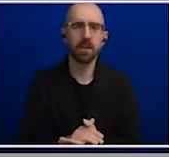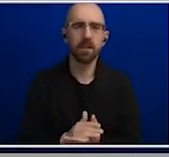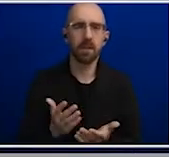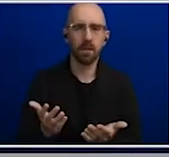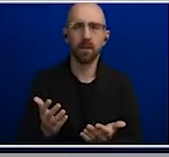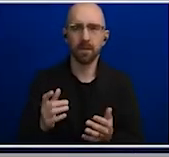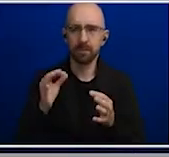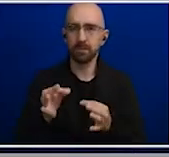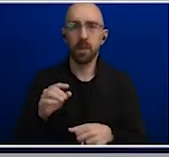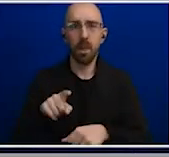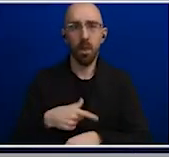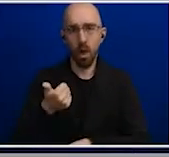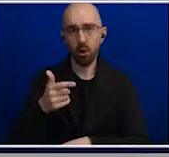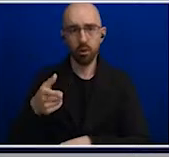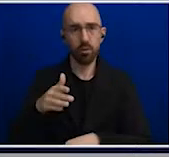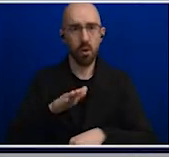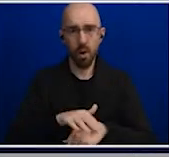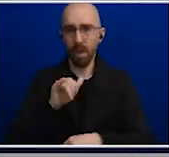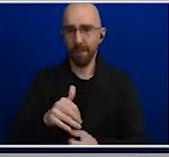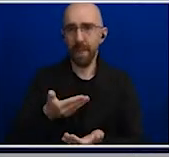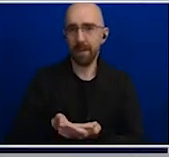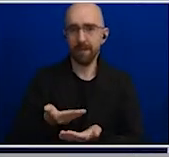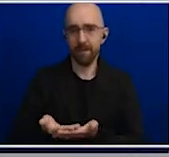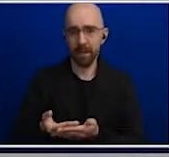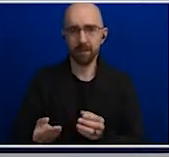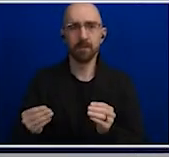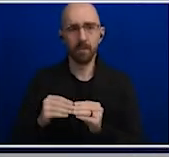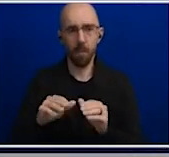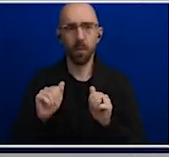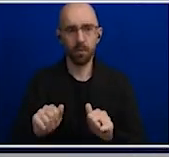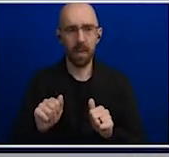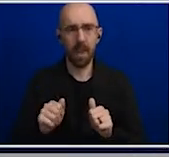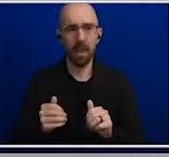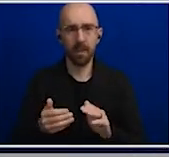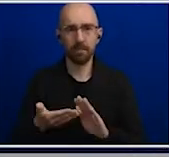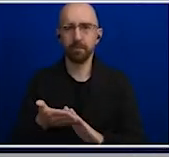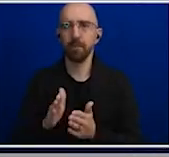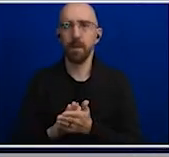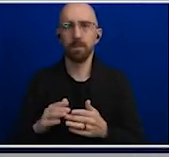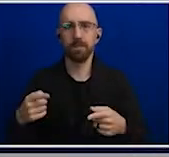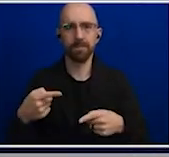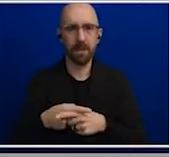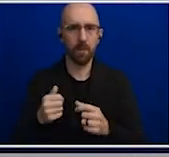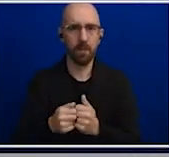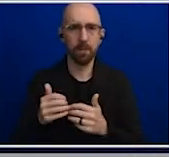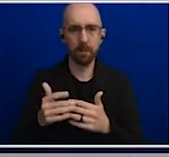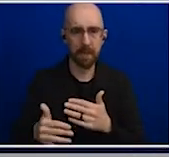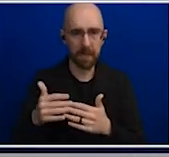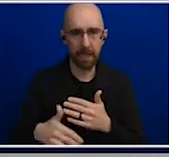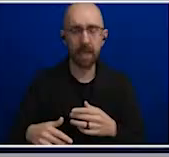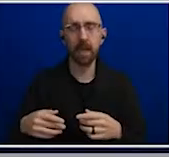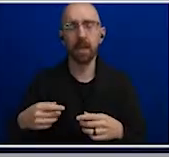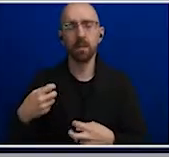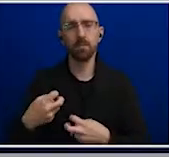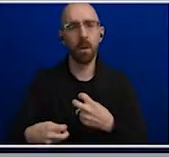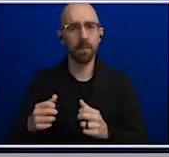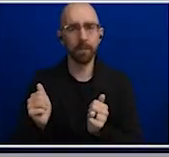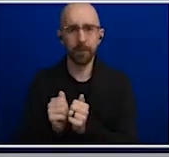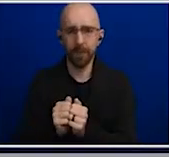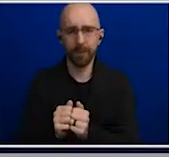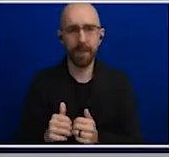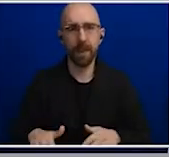you're on that device, the more you can get complications with bleeding, complications with leg